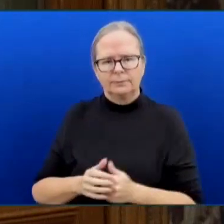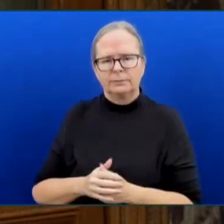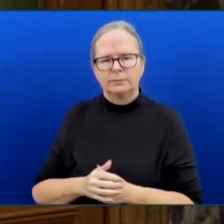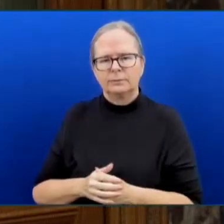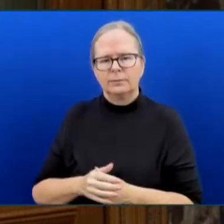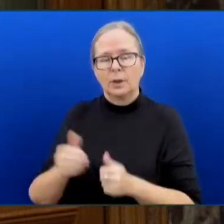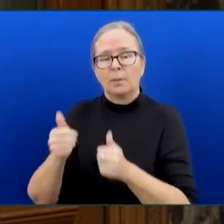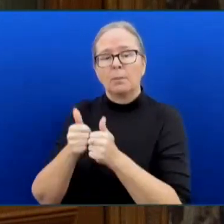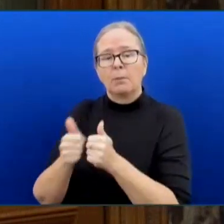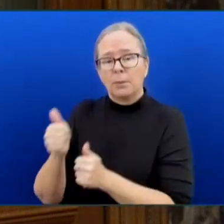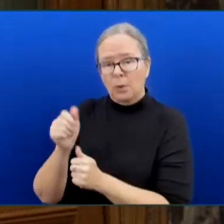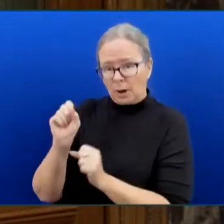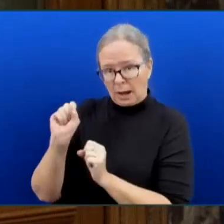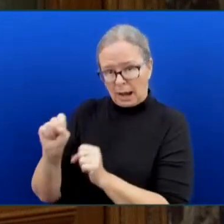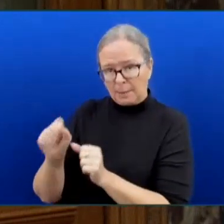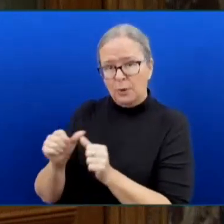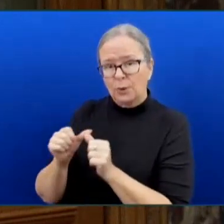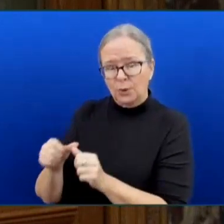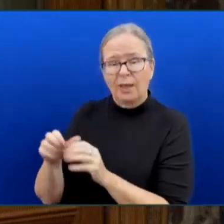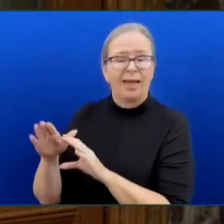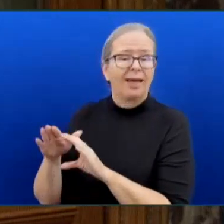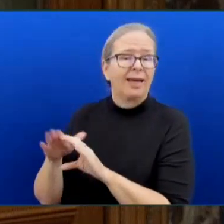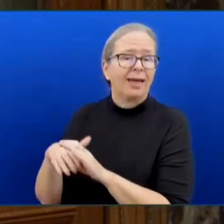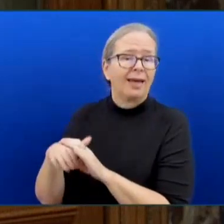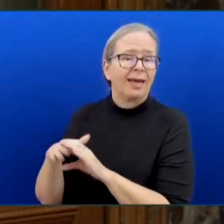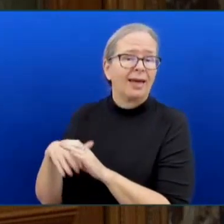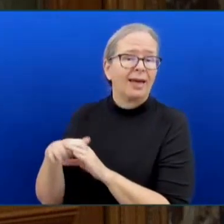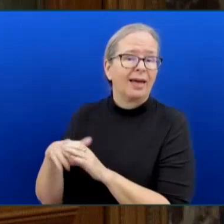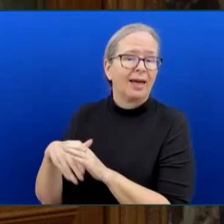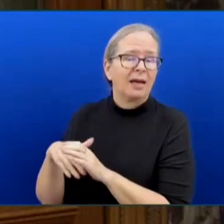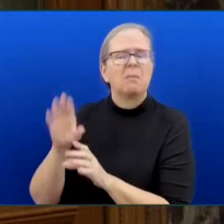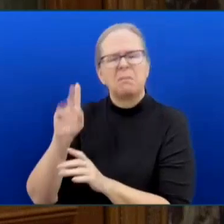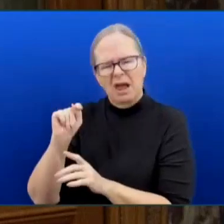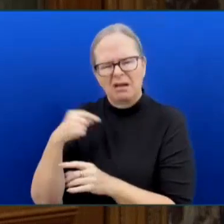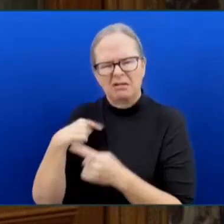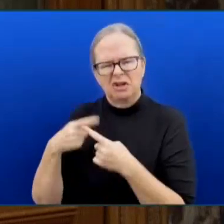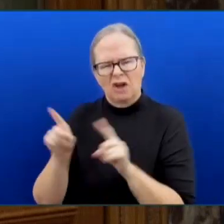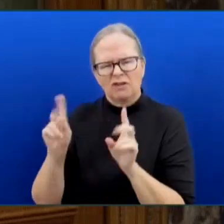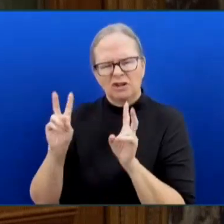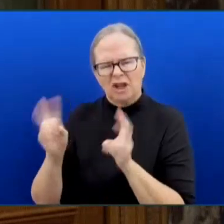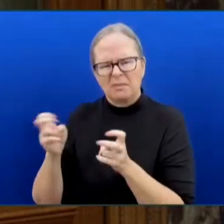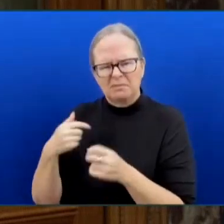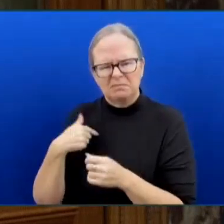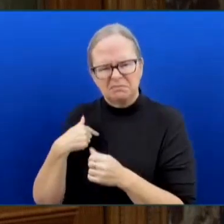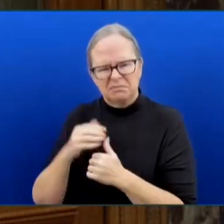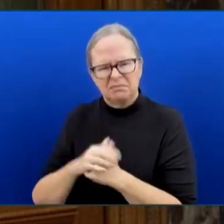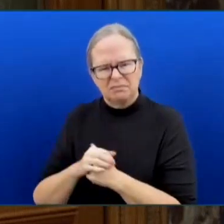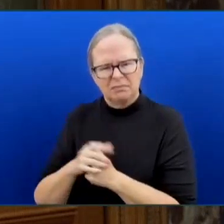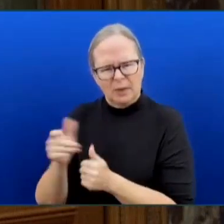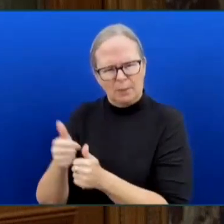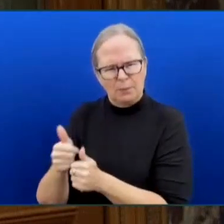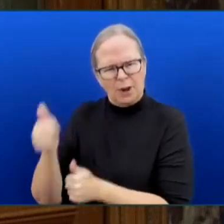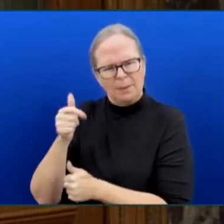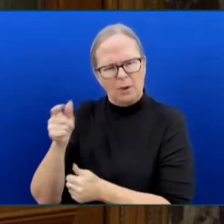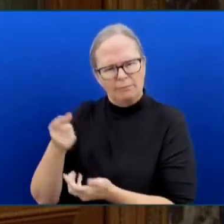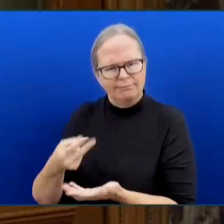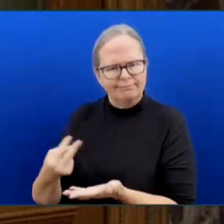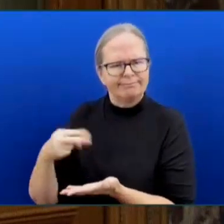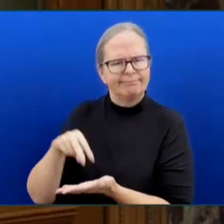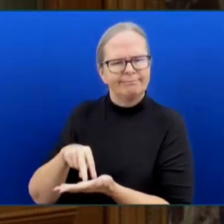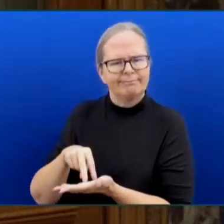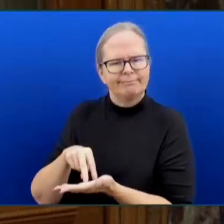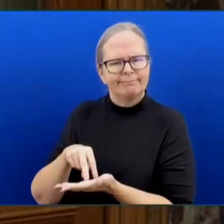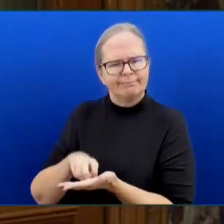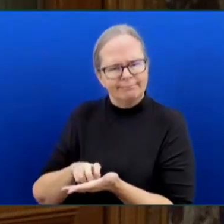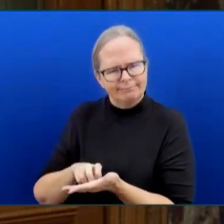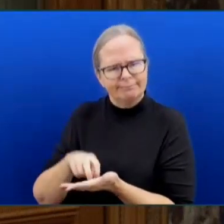topic. Perhaps with all the exercise the Premier's been getting today, he will finally answer a question on behalf of the most